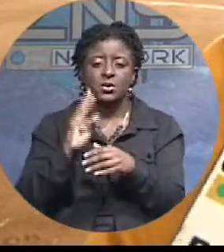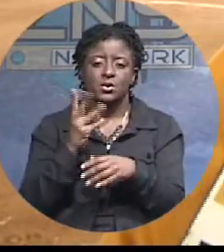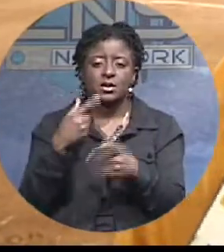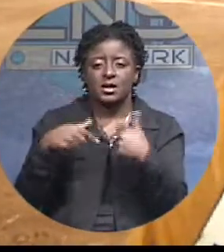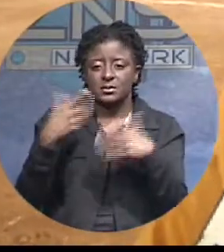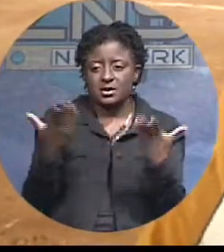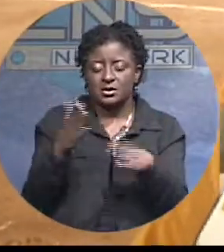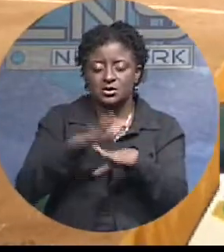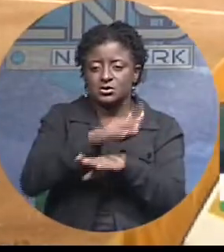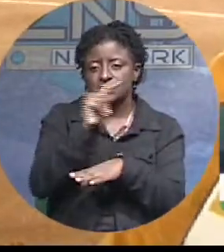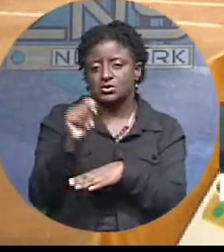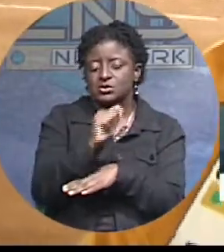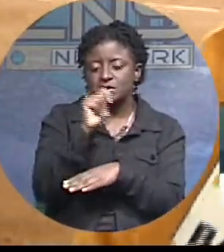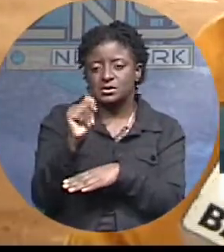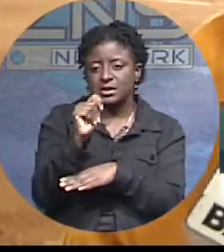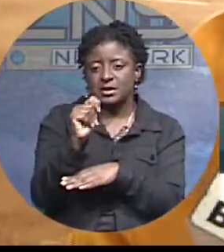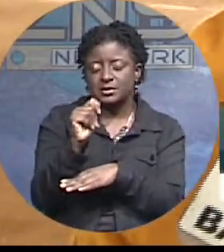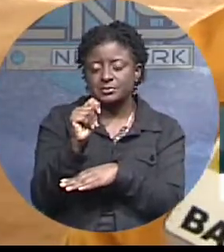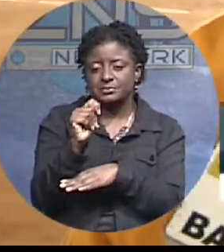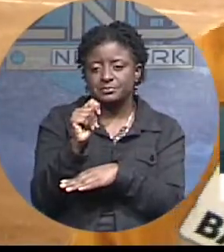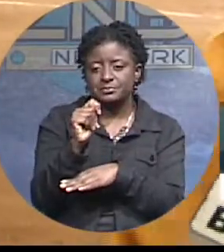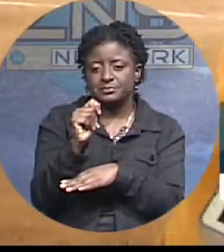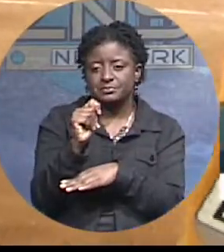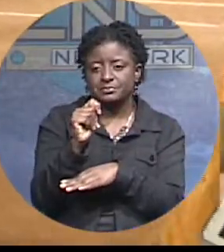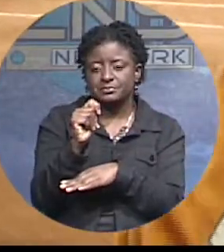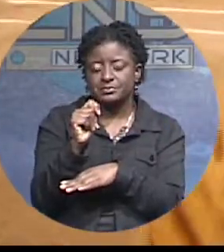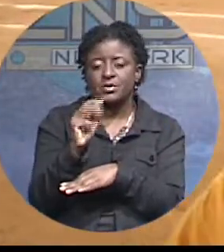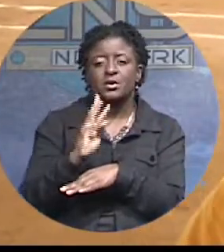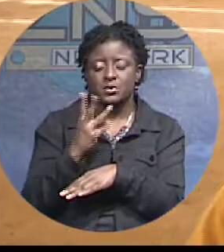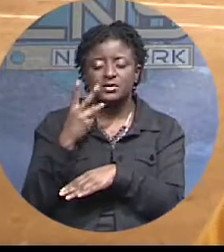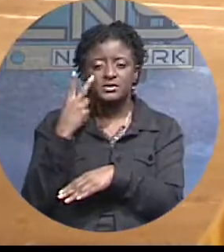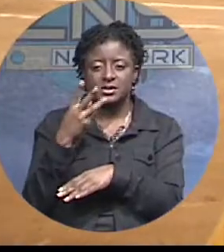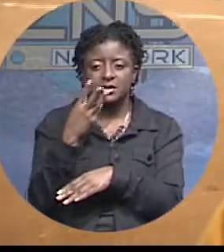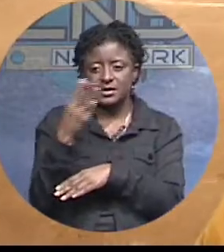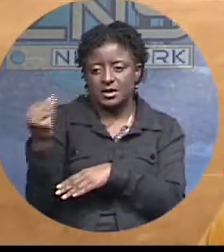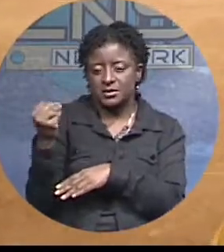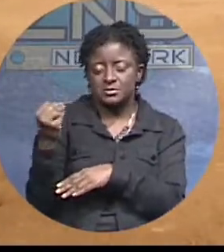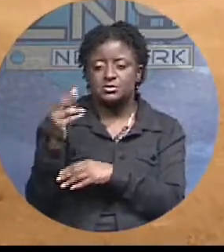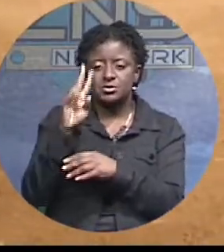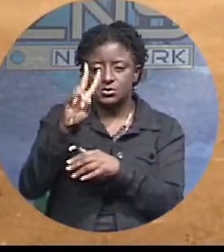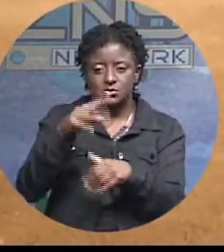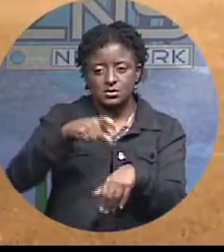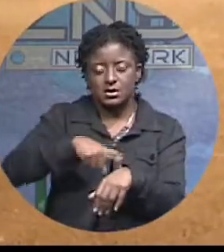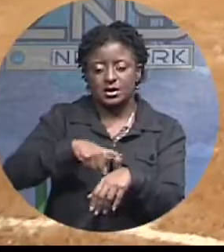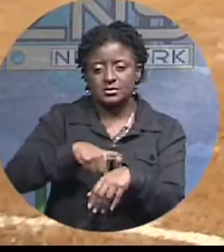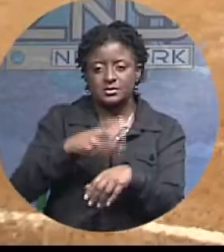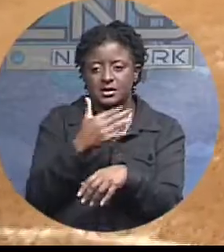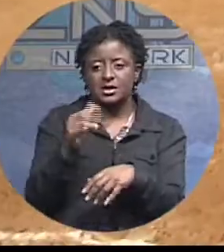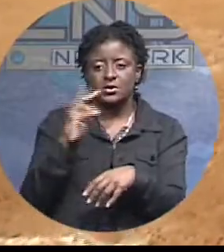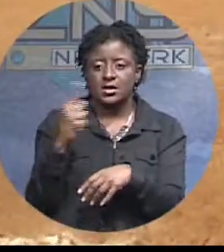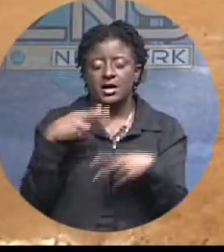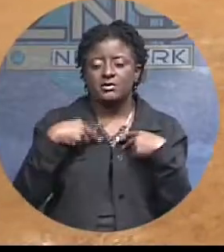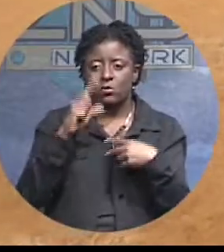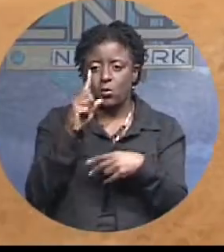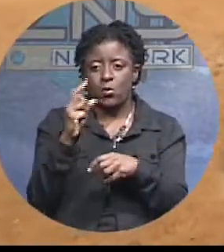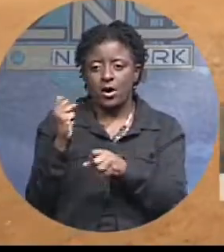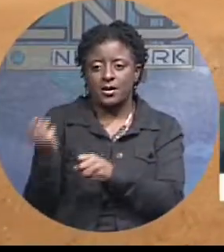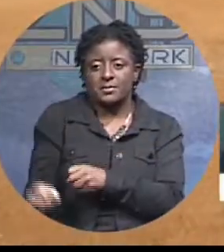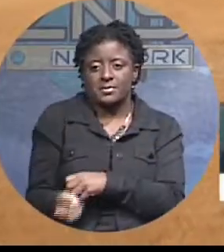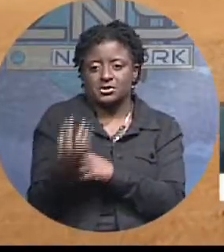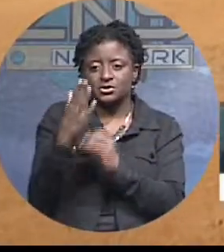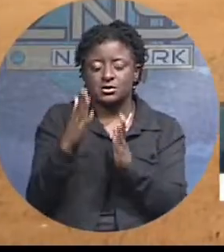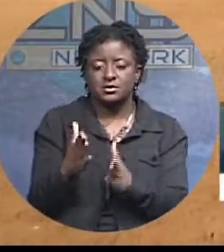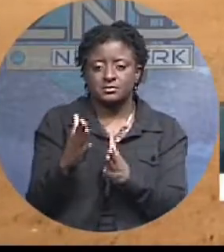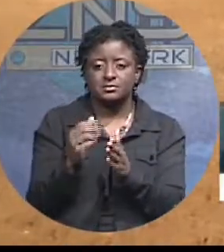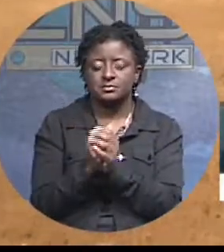just play the type of ball we've been playing all along. We done see them twice, so now we know what we need to do, and they only have one pitcher. Game three, no more games